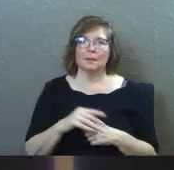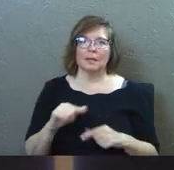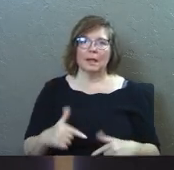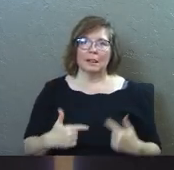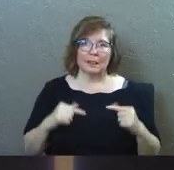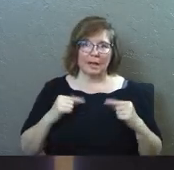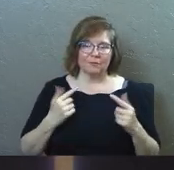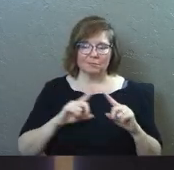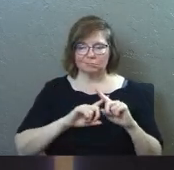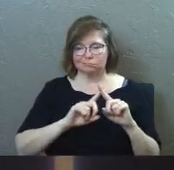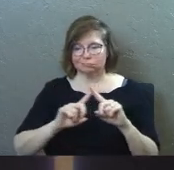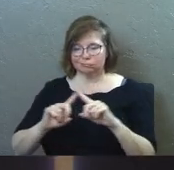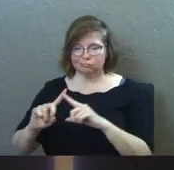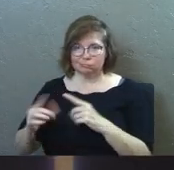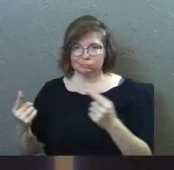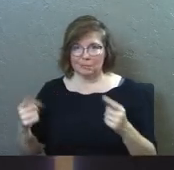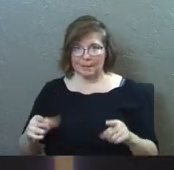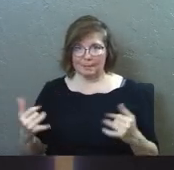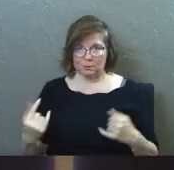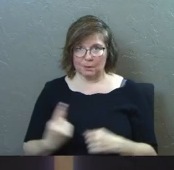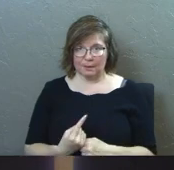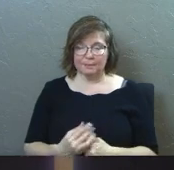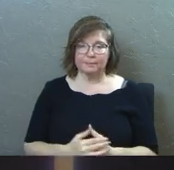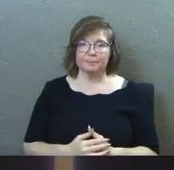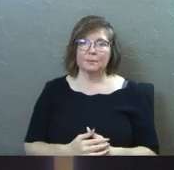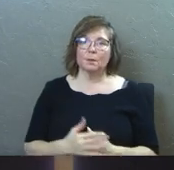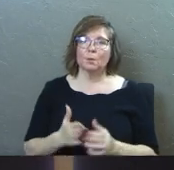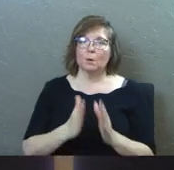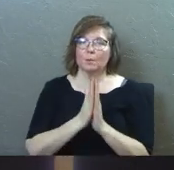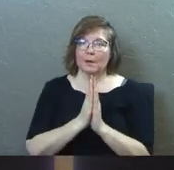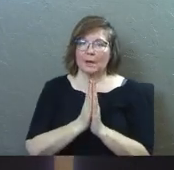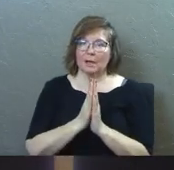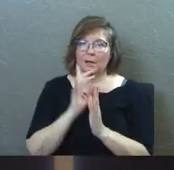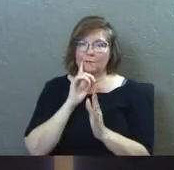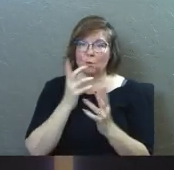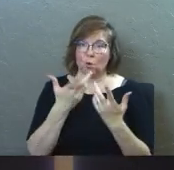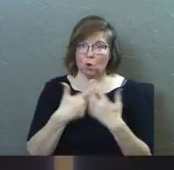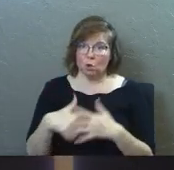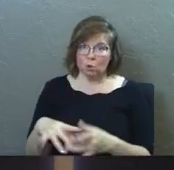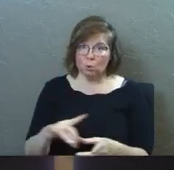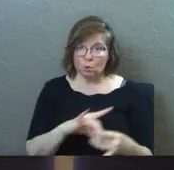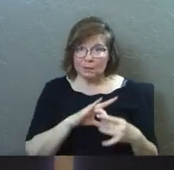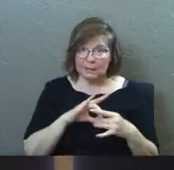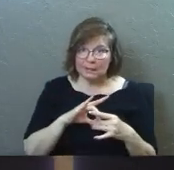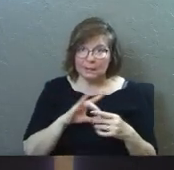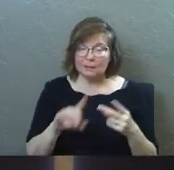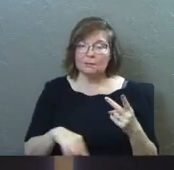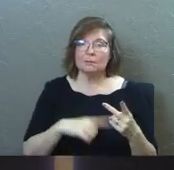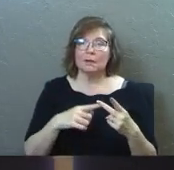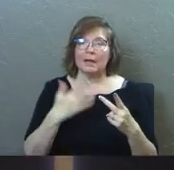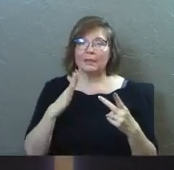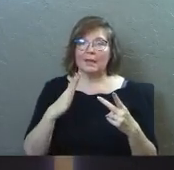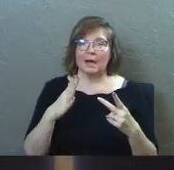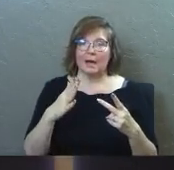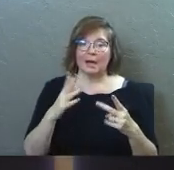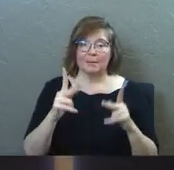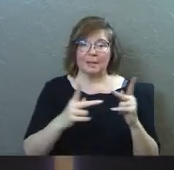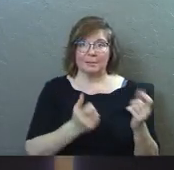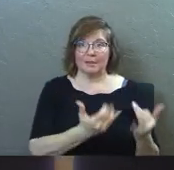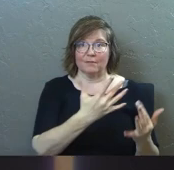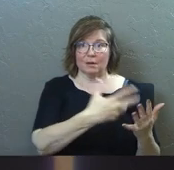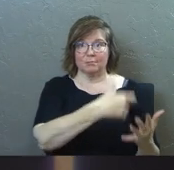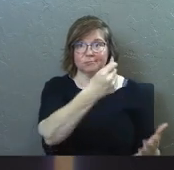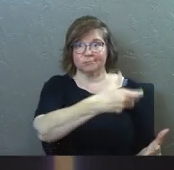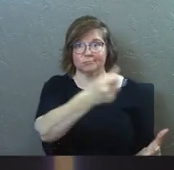Life groups. We got all that today. But we're going to pray. We're going to pray for unity. And we're going to pray that God would snatch people from the fire.